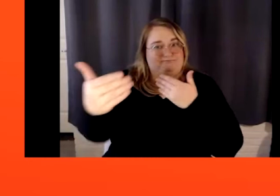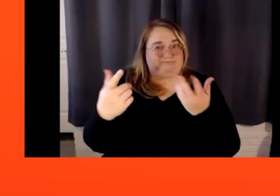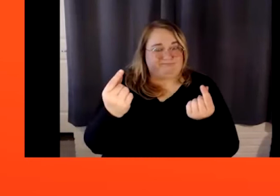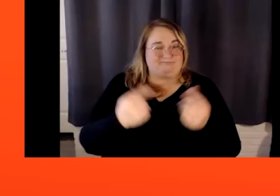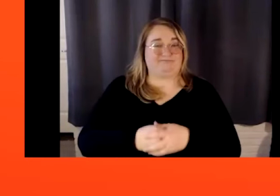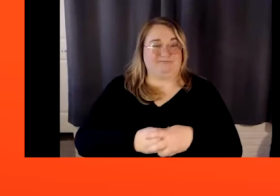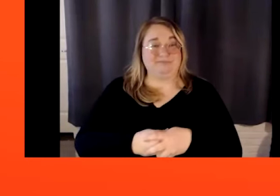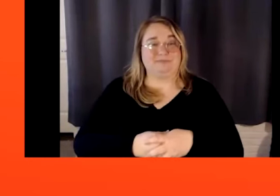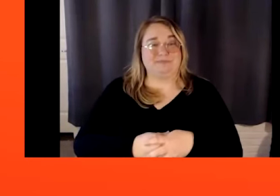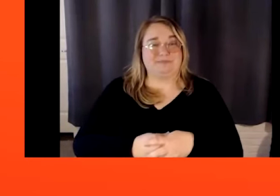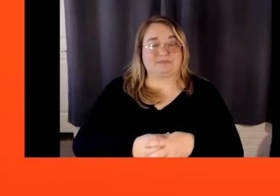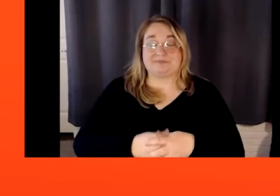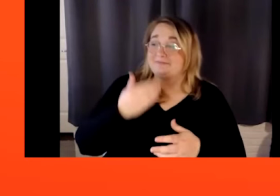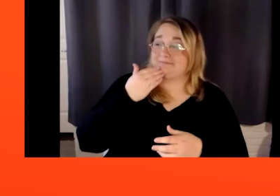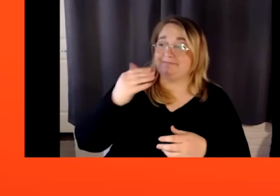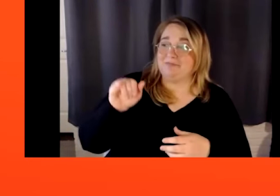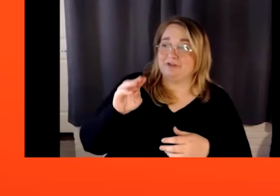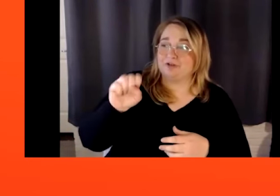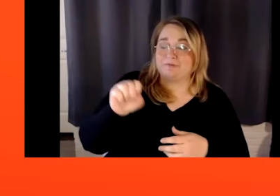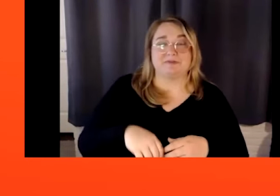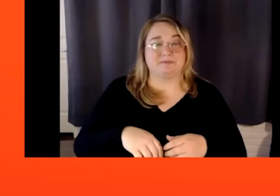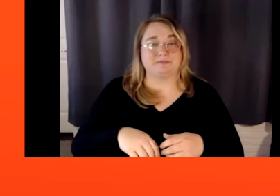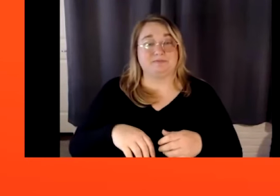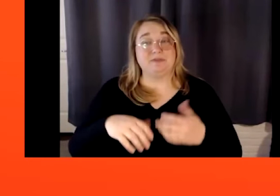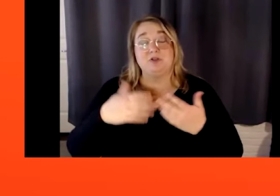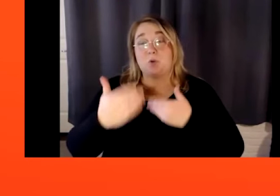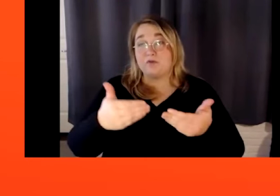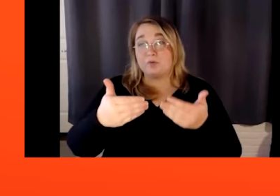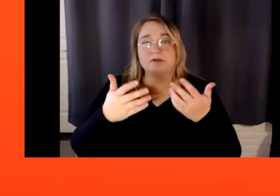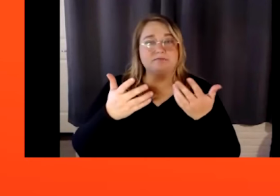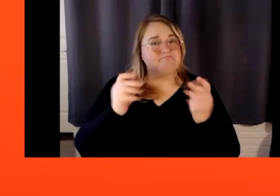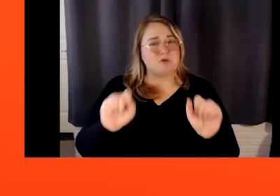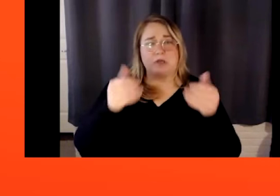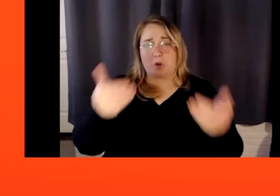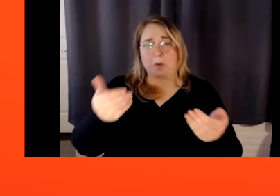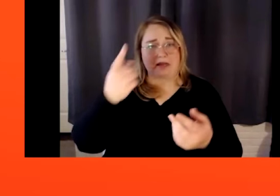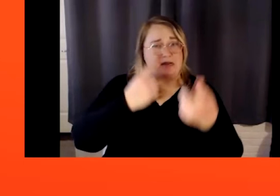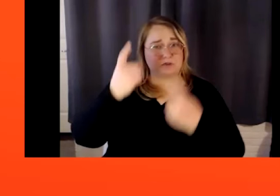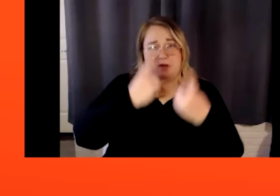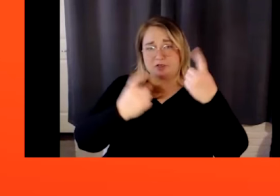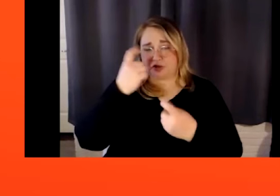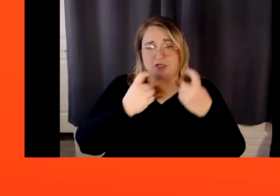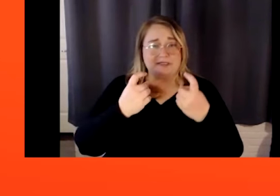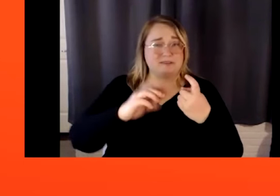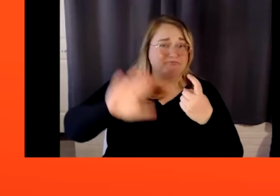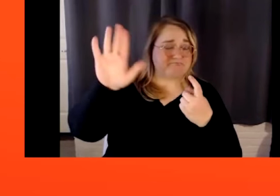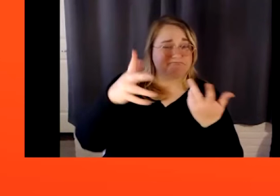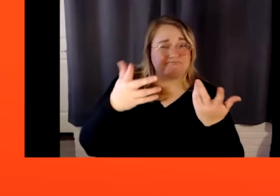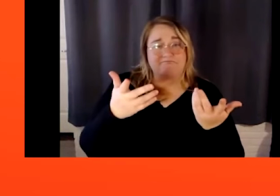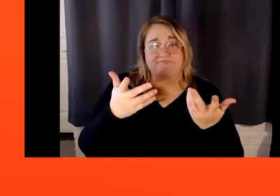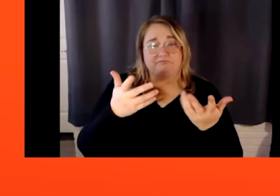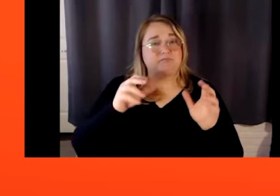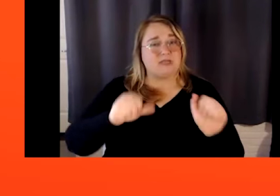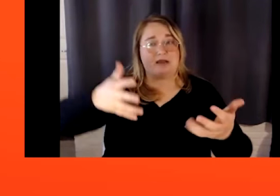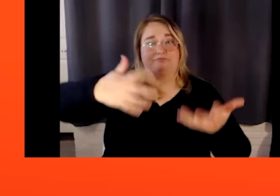James. Going forward, so feel free to ask questions as we go. Get as much interaction as we can. If you're on